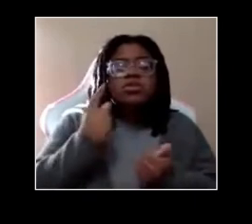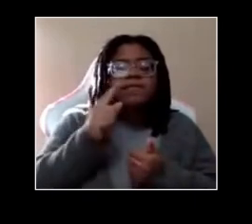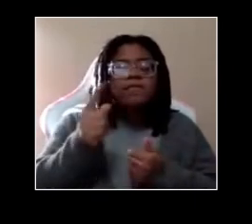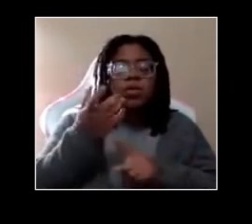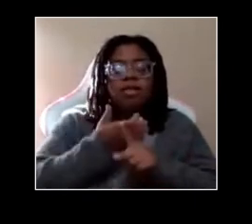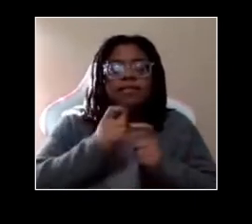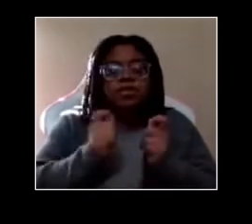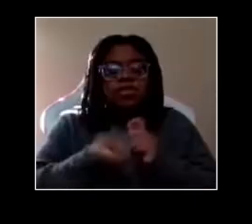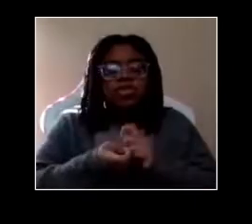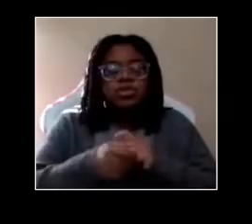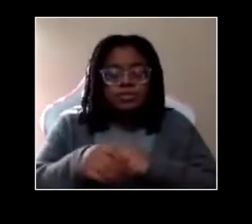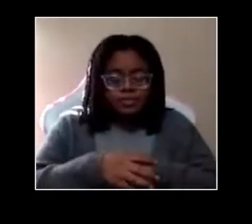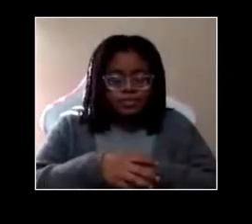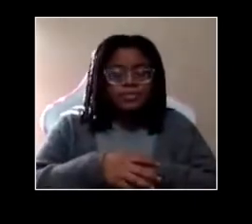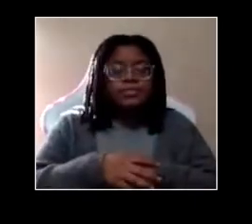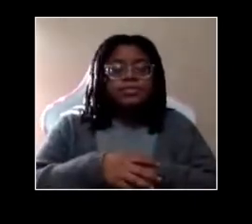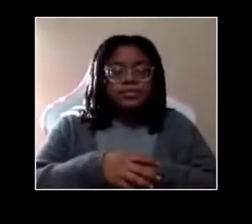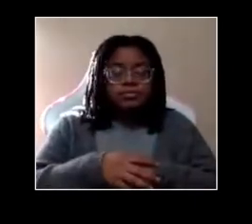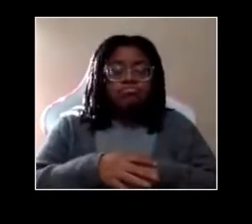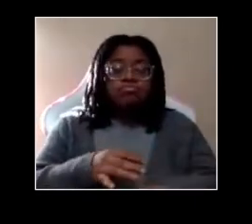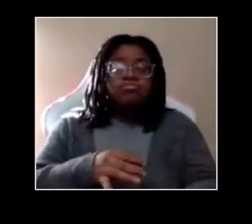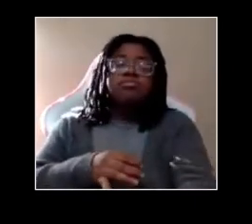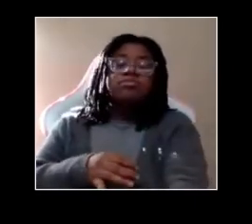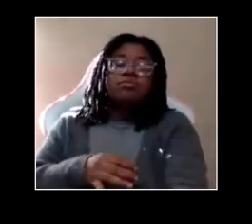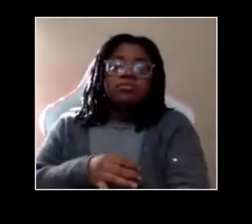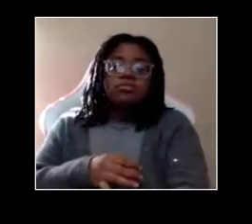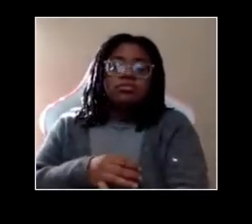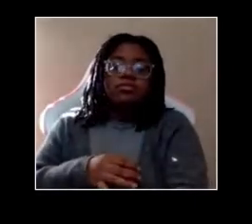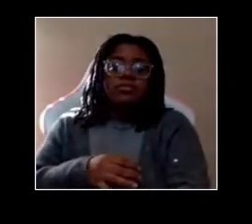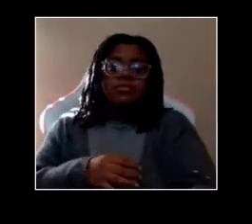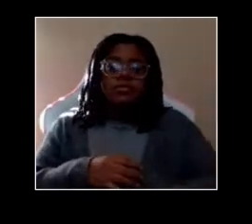change. And if we zoom in,